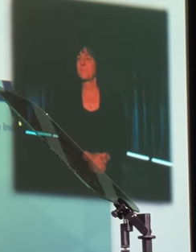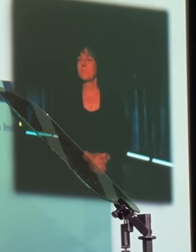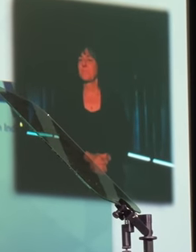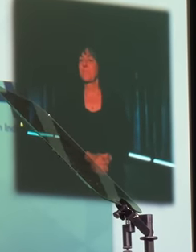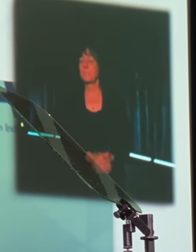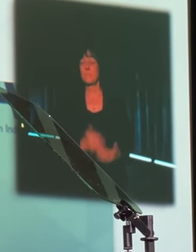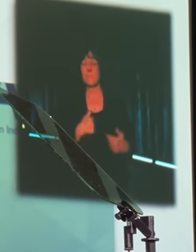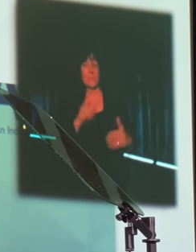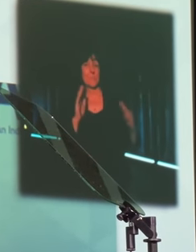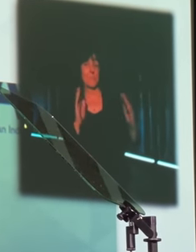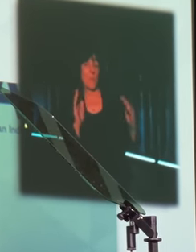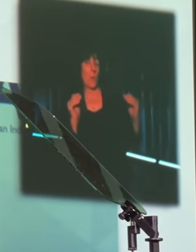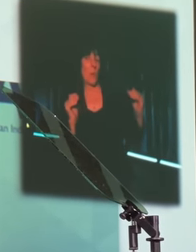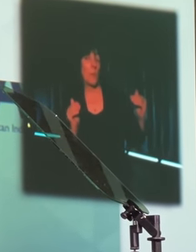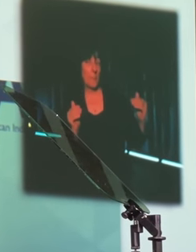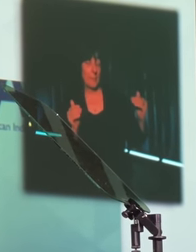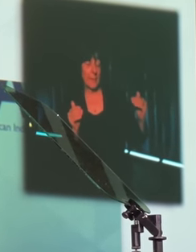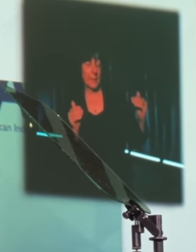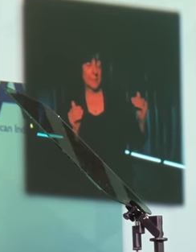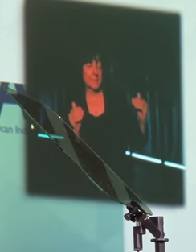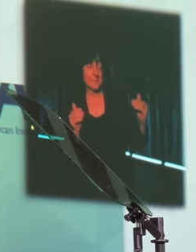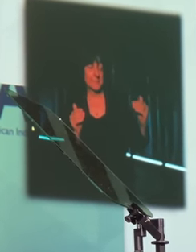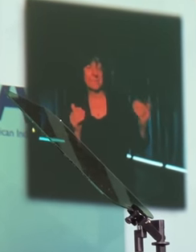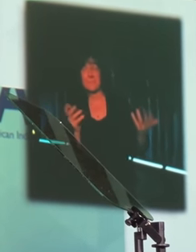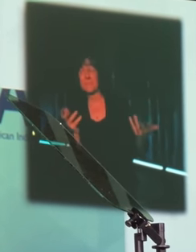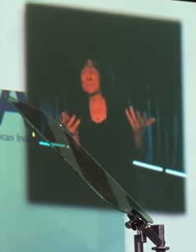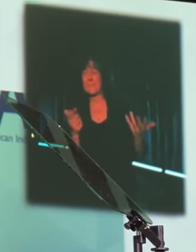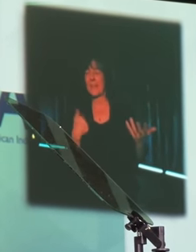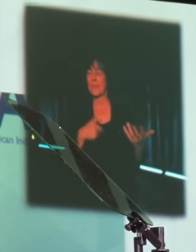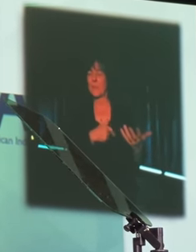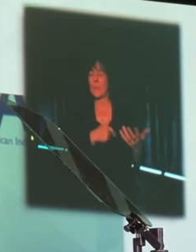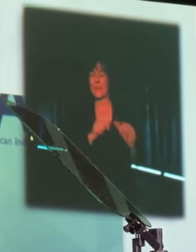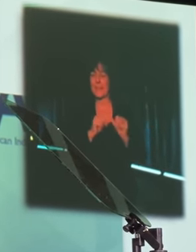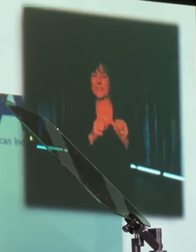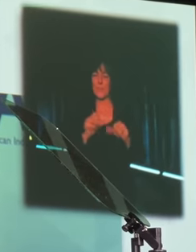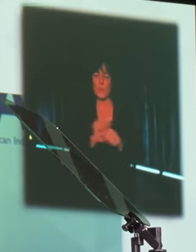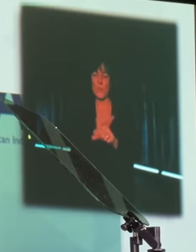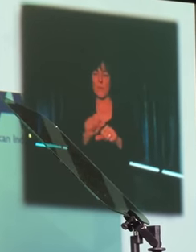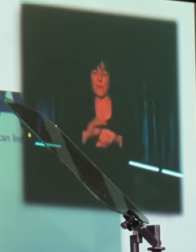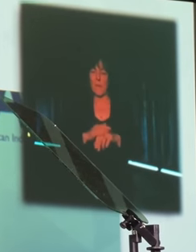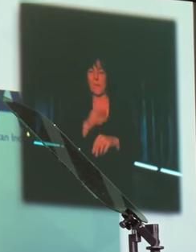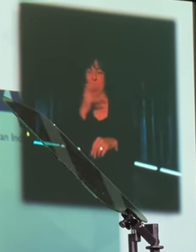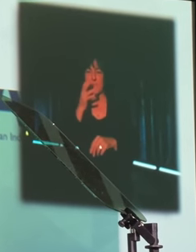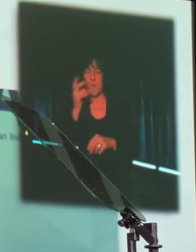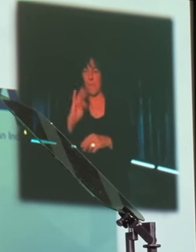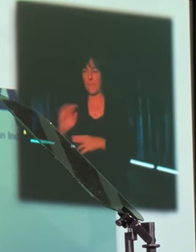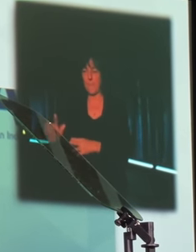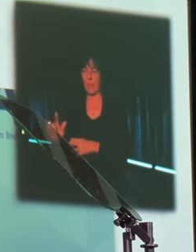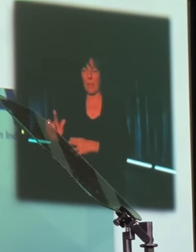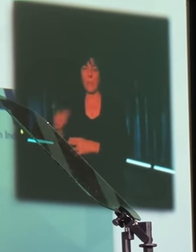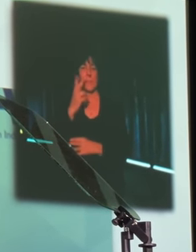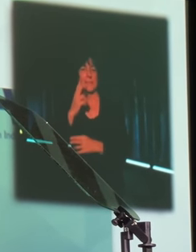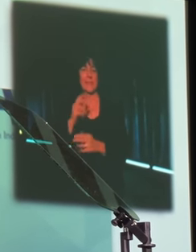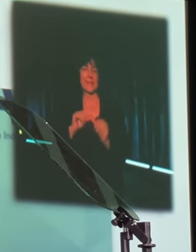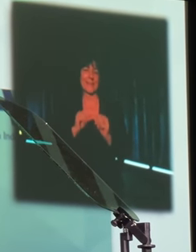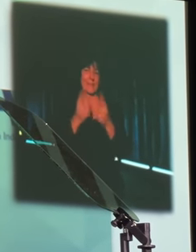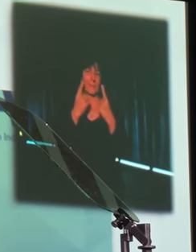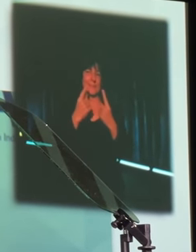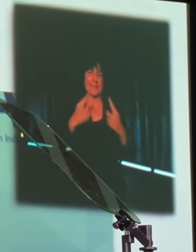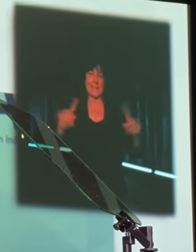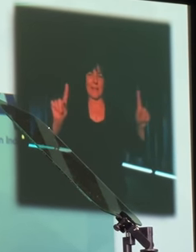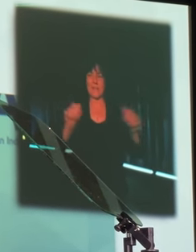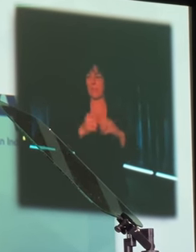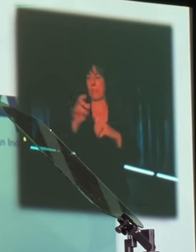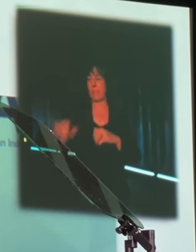I'm hoping that as we continue to work on the Farm Bill, that we'll see some continued success in